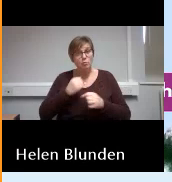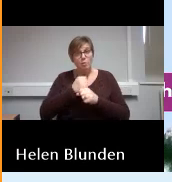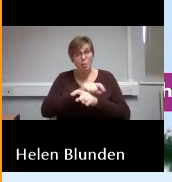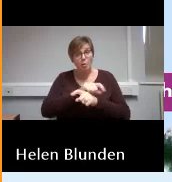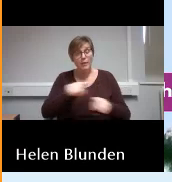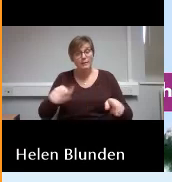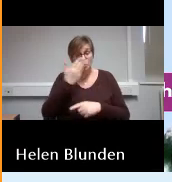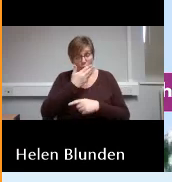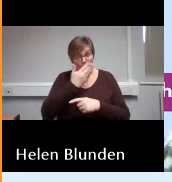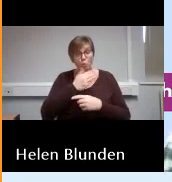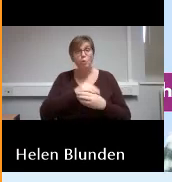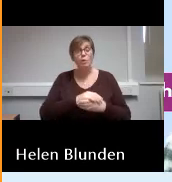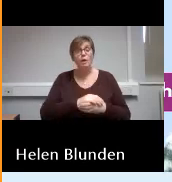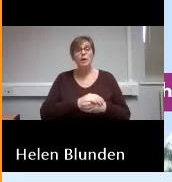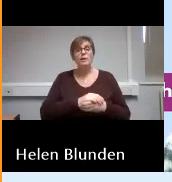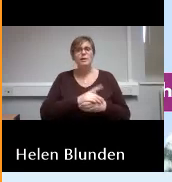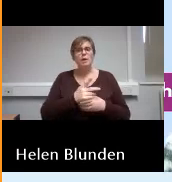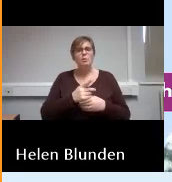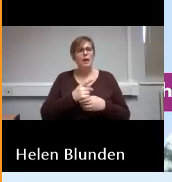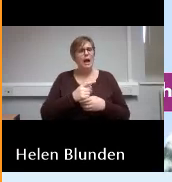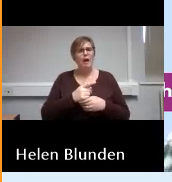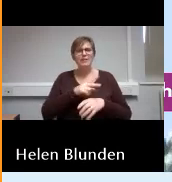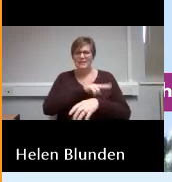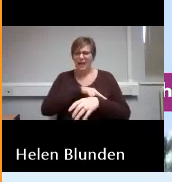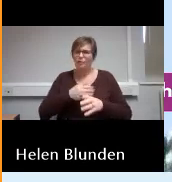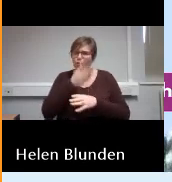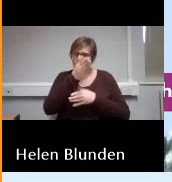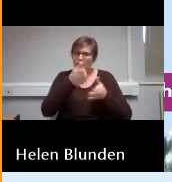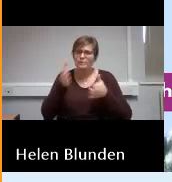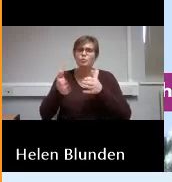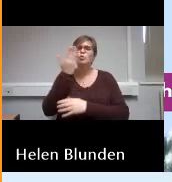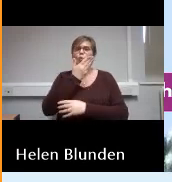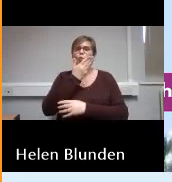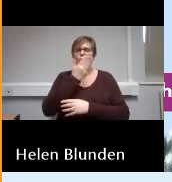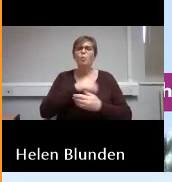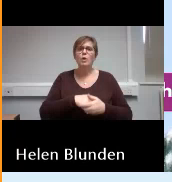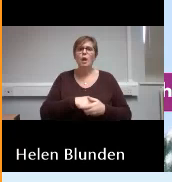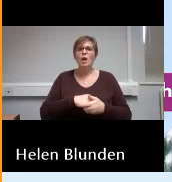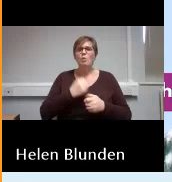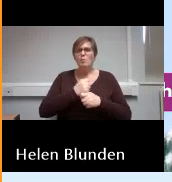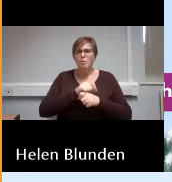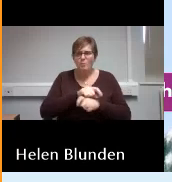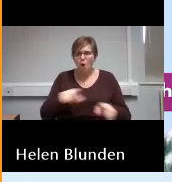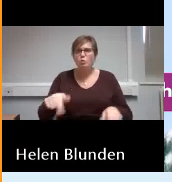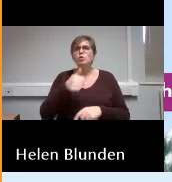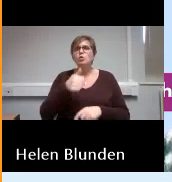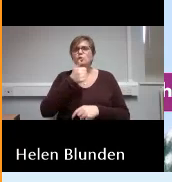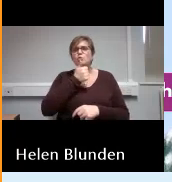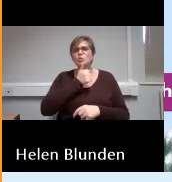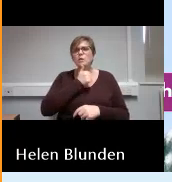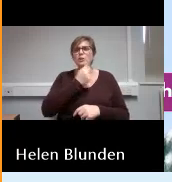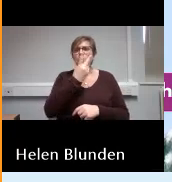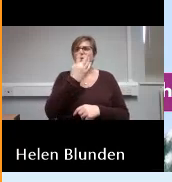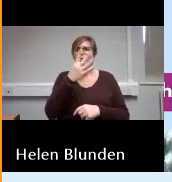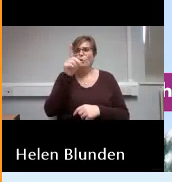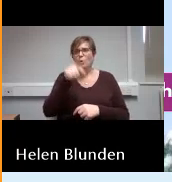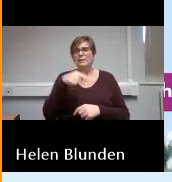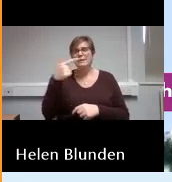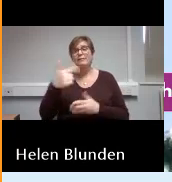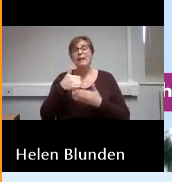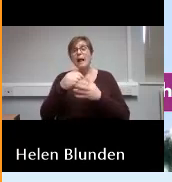have engagement liaison staff who go into schools. We promote using the 24/7